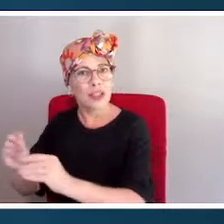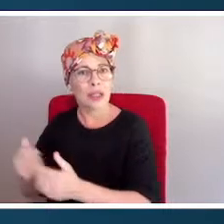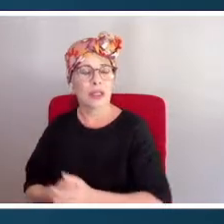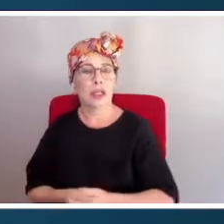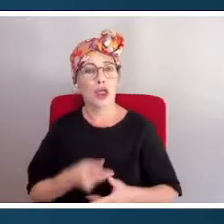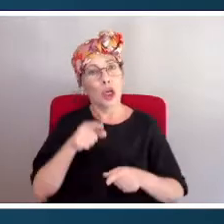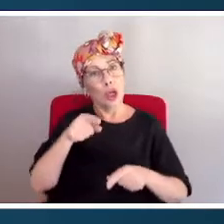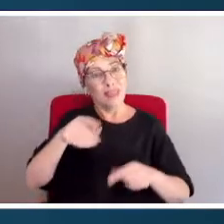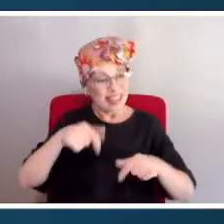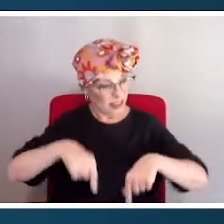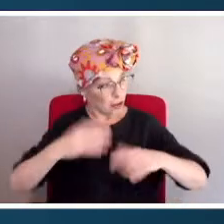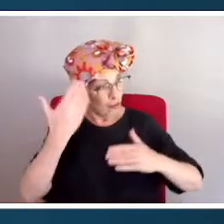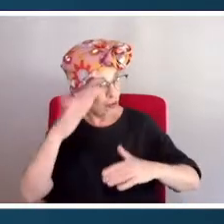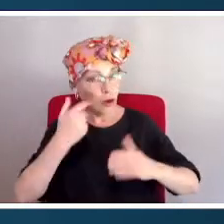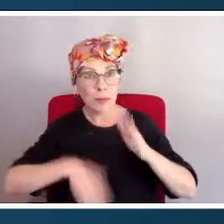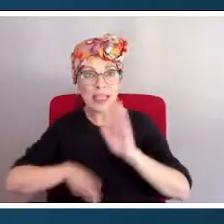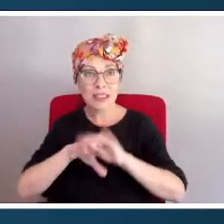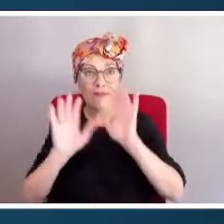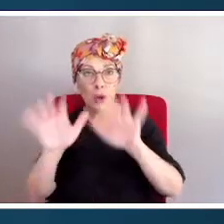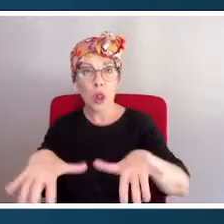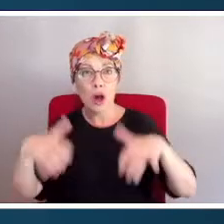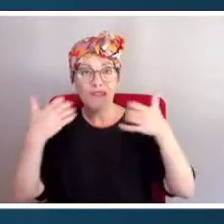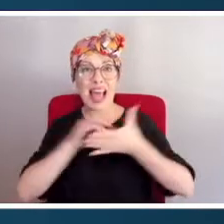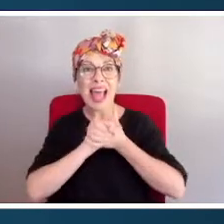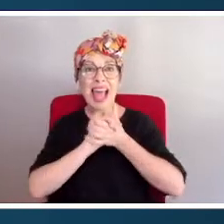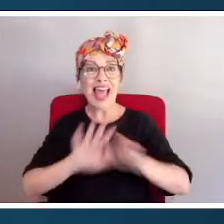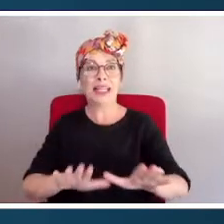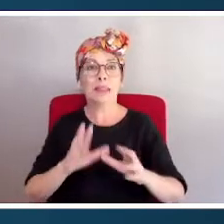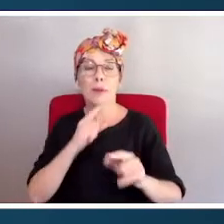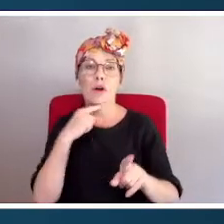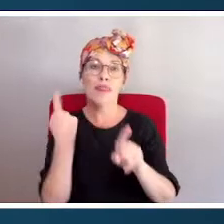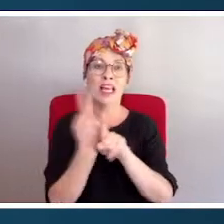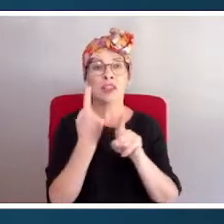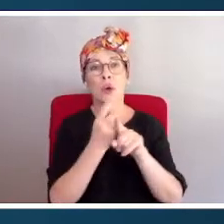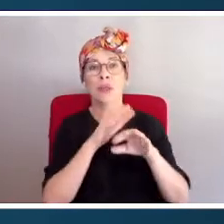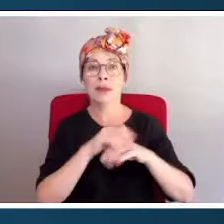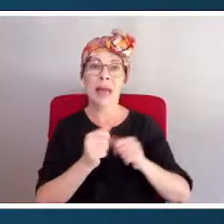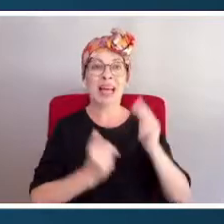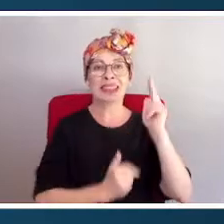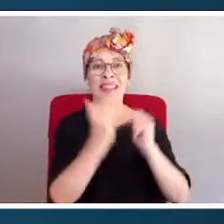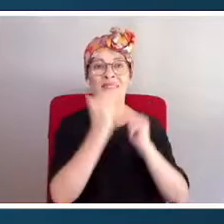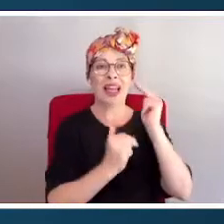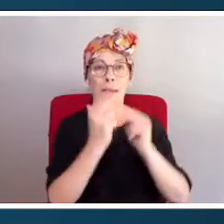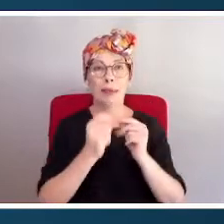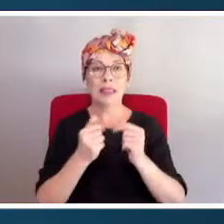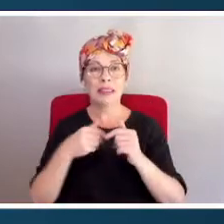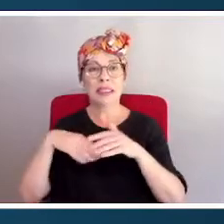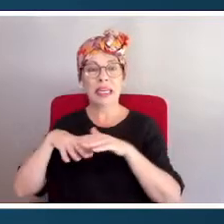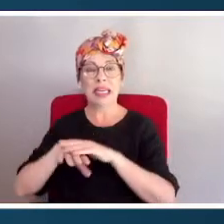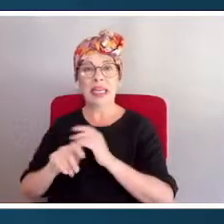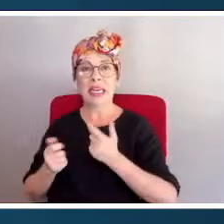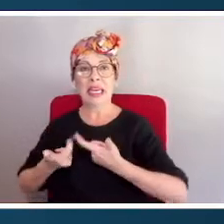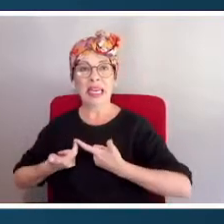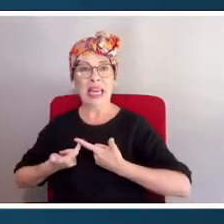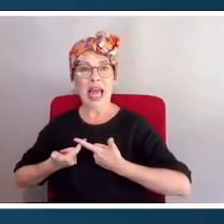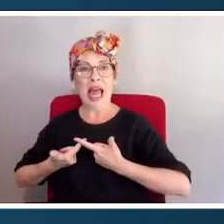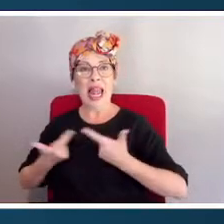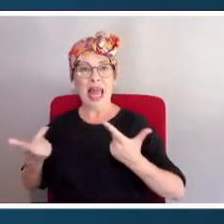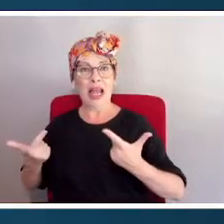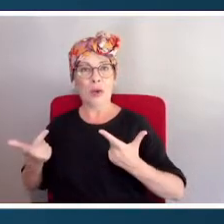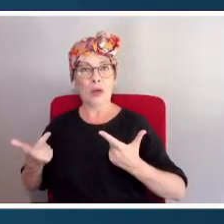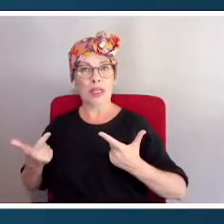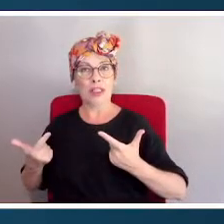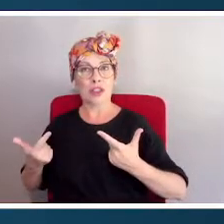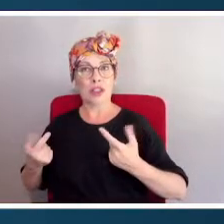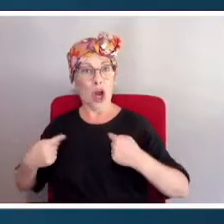experts who speak about development in a language which I, who have a master's degree from ANU,